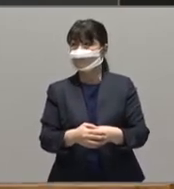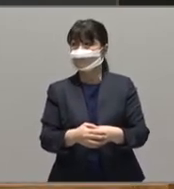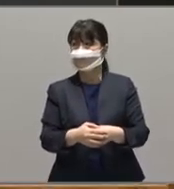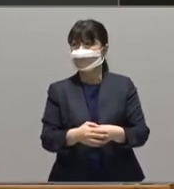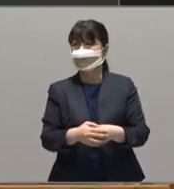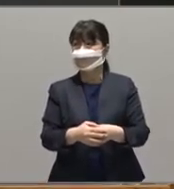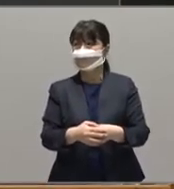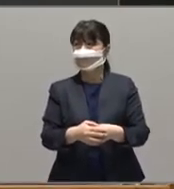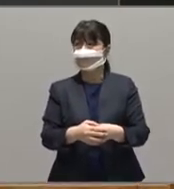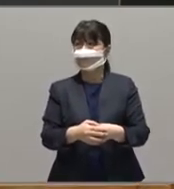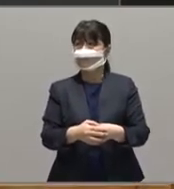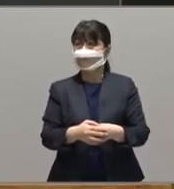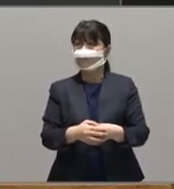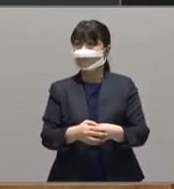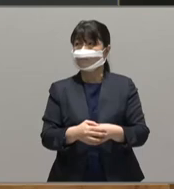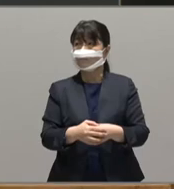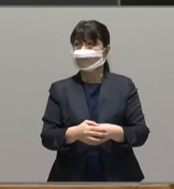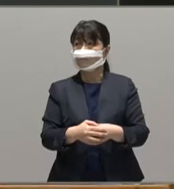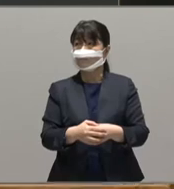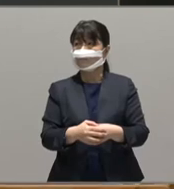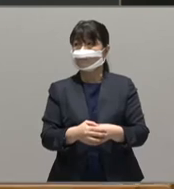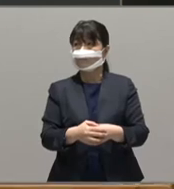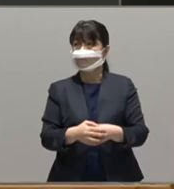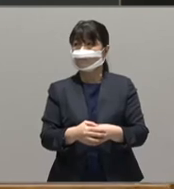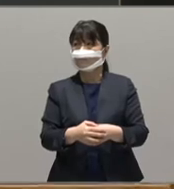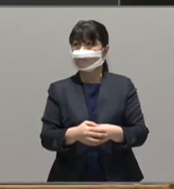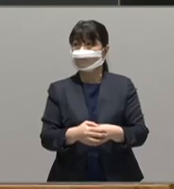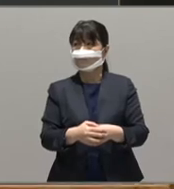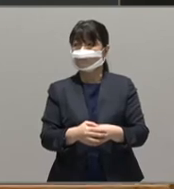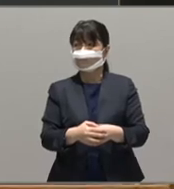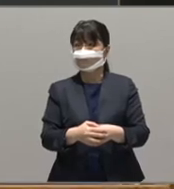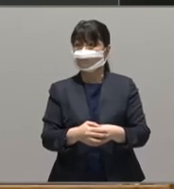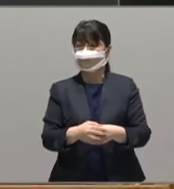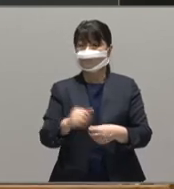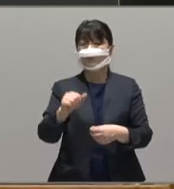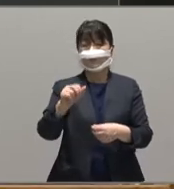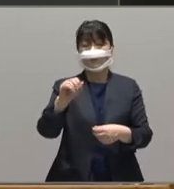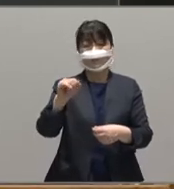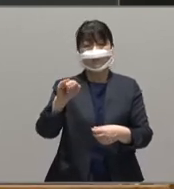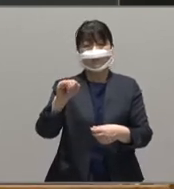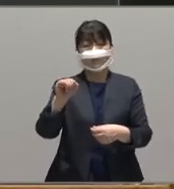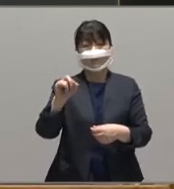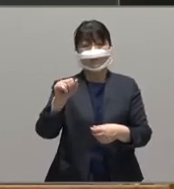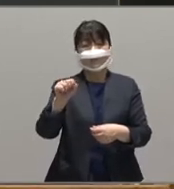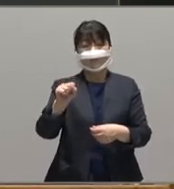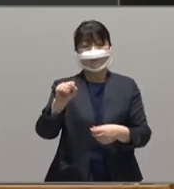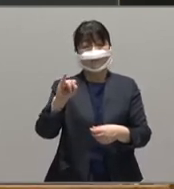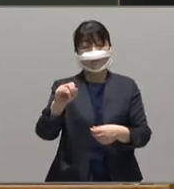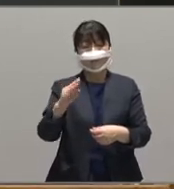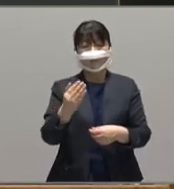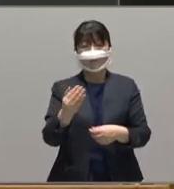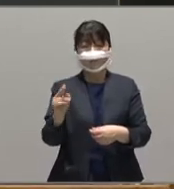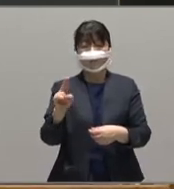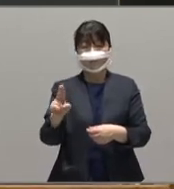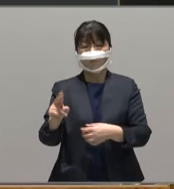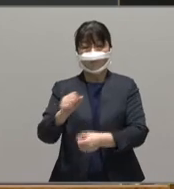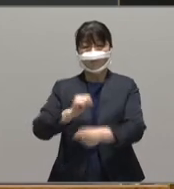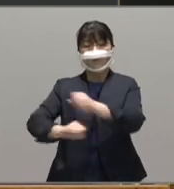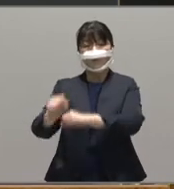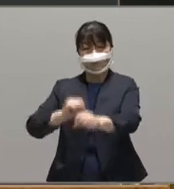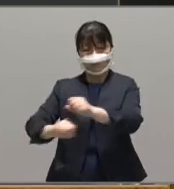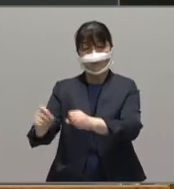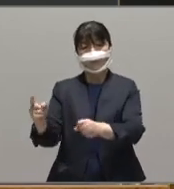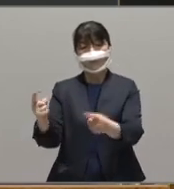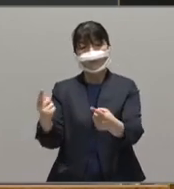then I cultured it for 1 week, and then with the NK